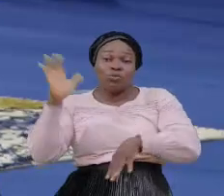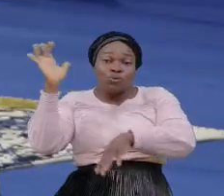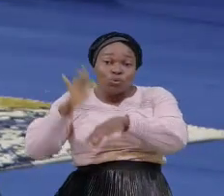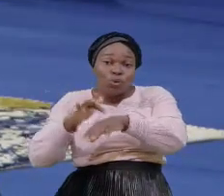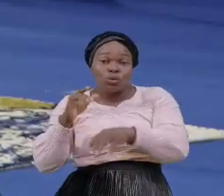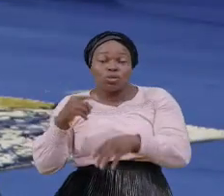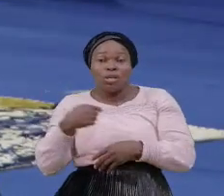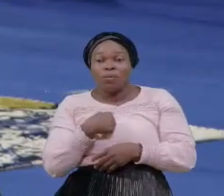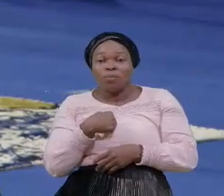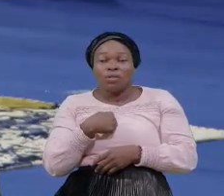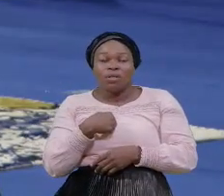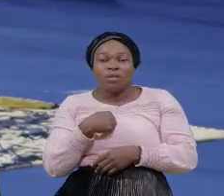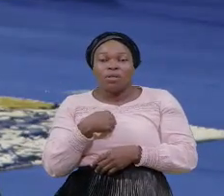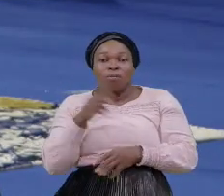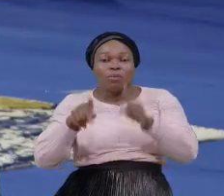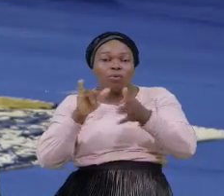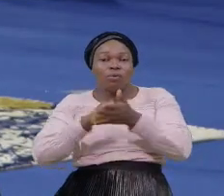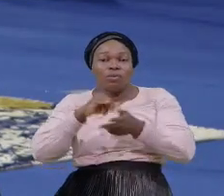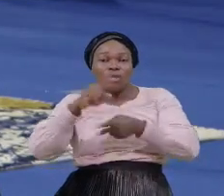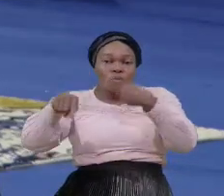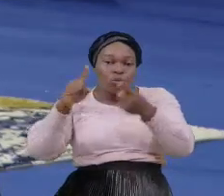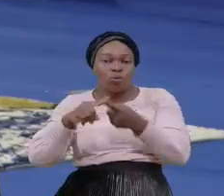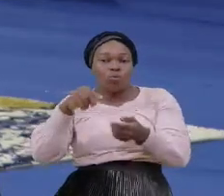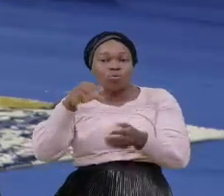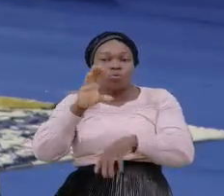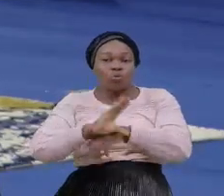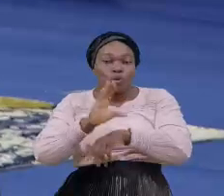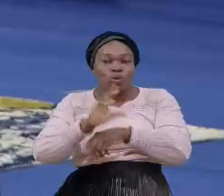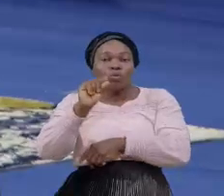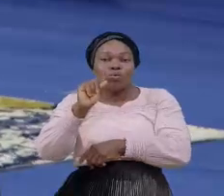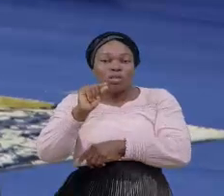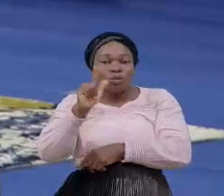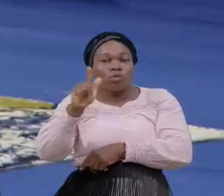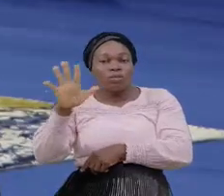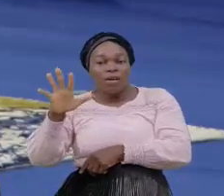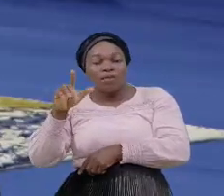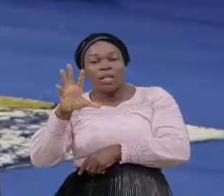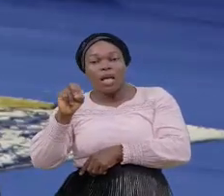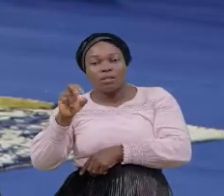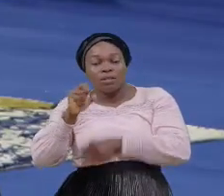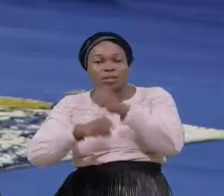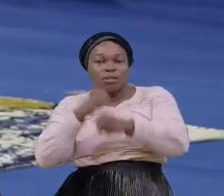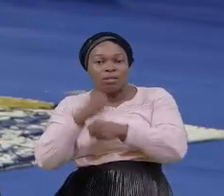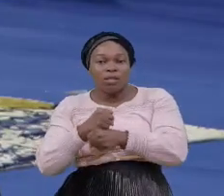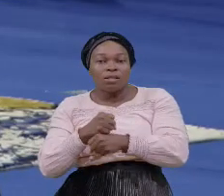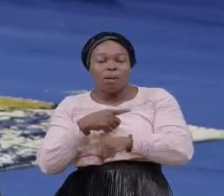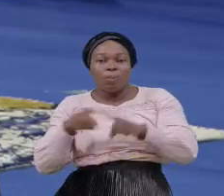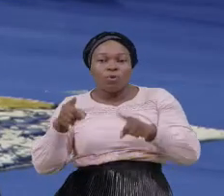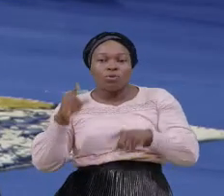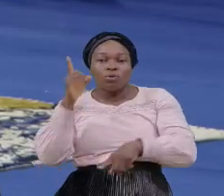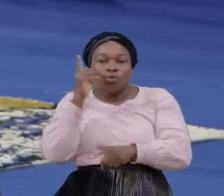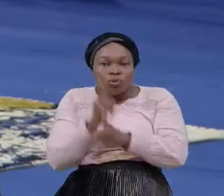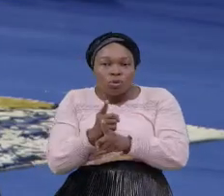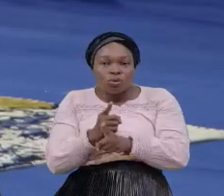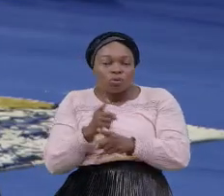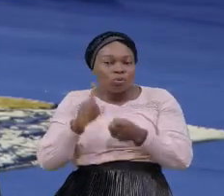for 20 years, 25 years. I want to see him. Let him touch me. Let him put the hand on my head. What's